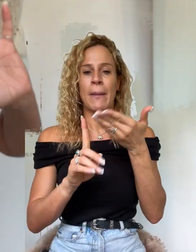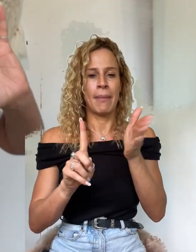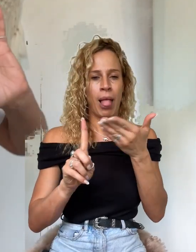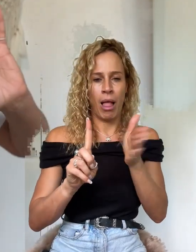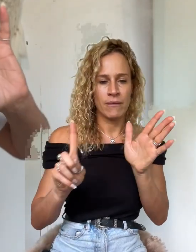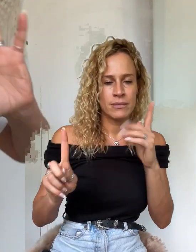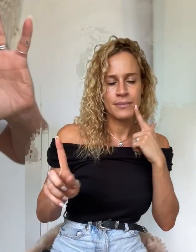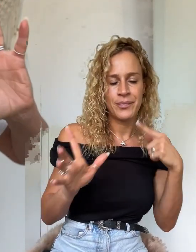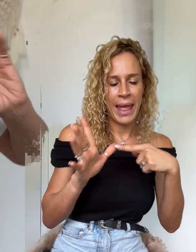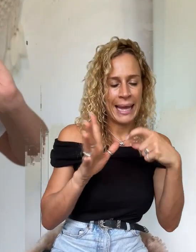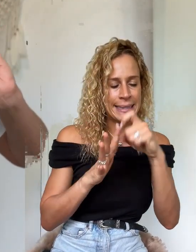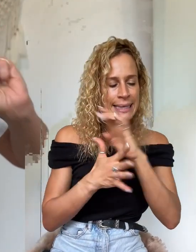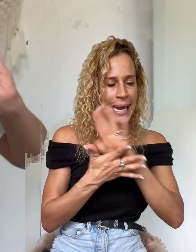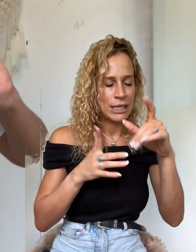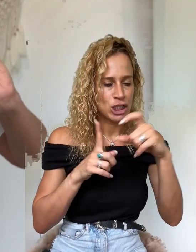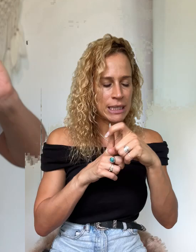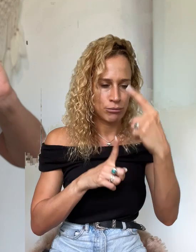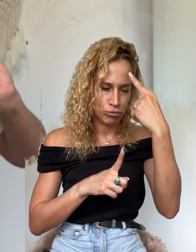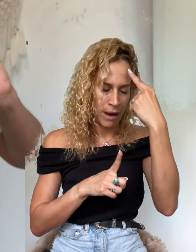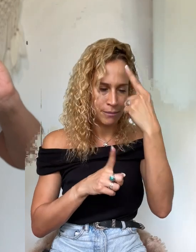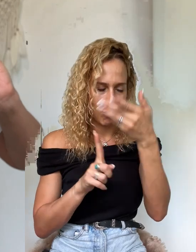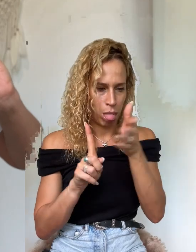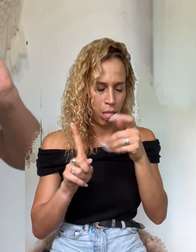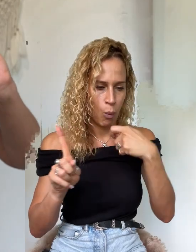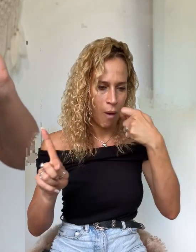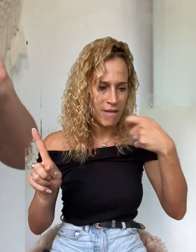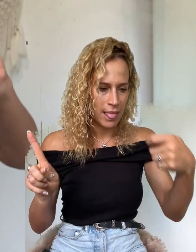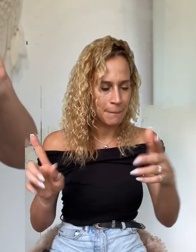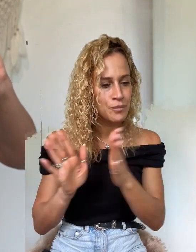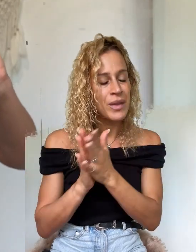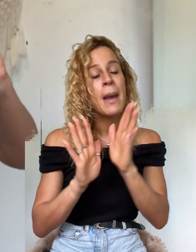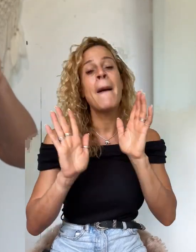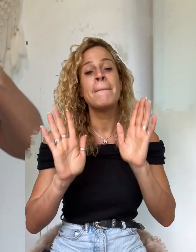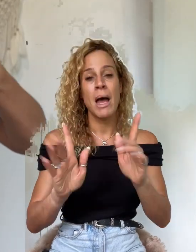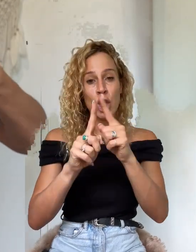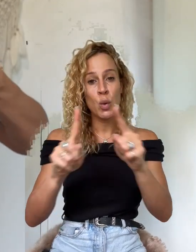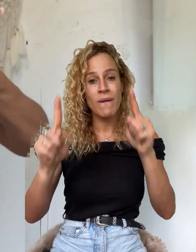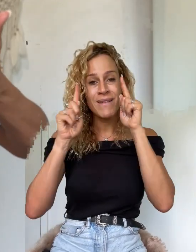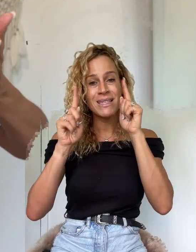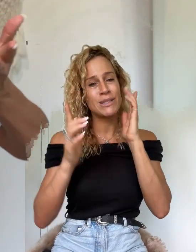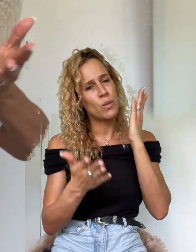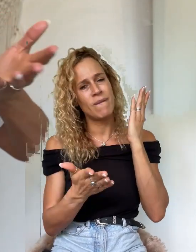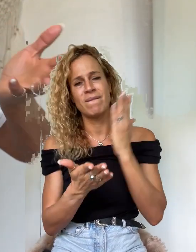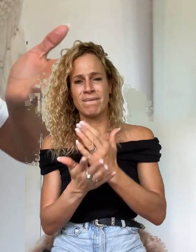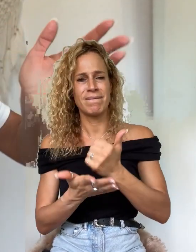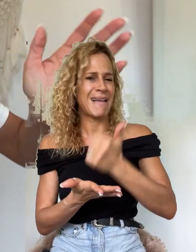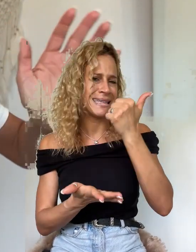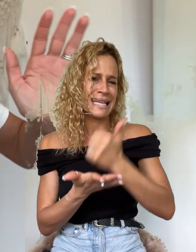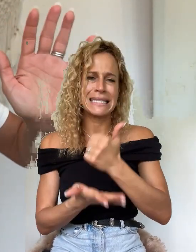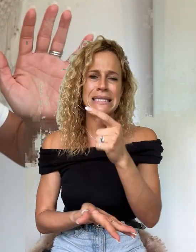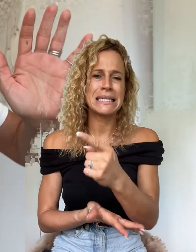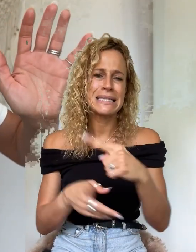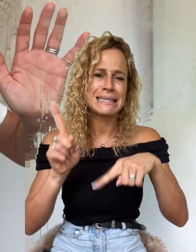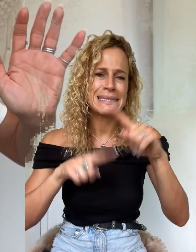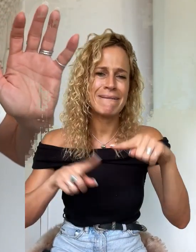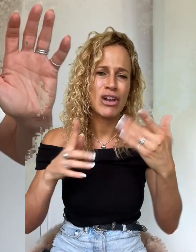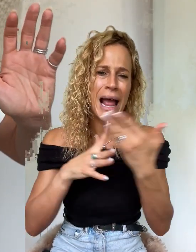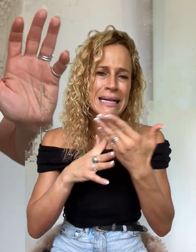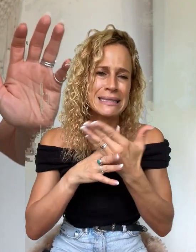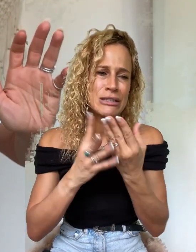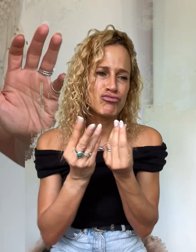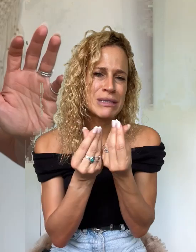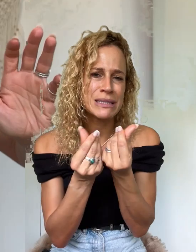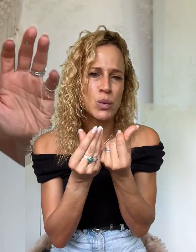for me, university was great just because of the varied access